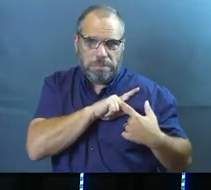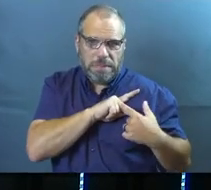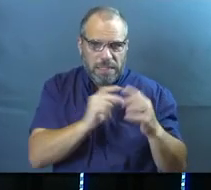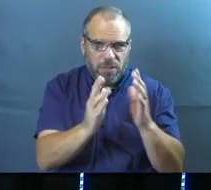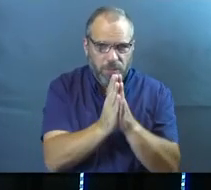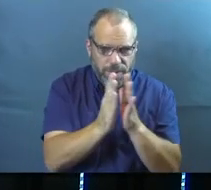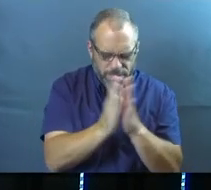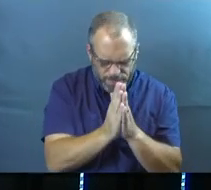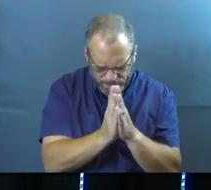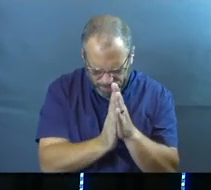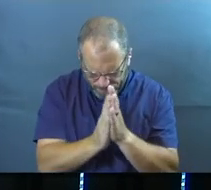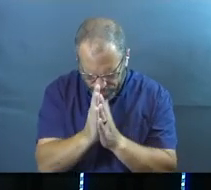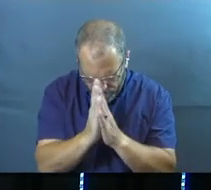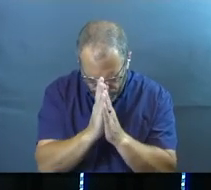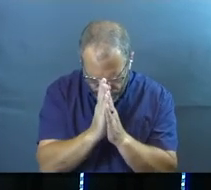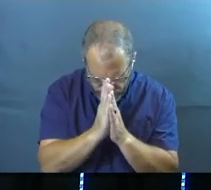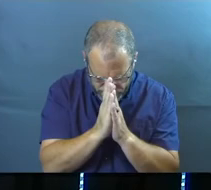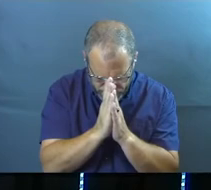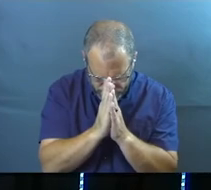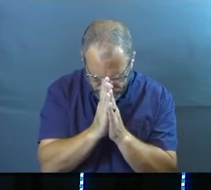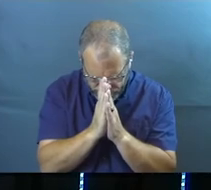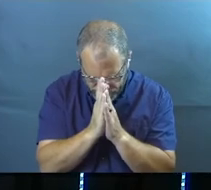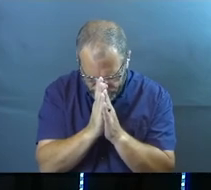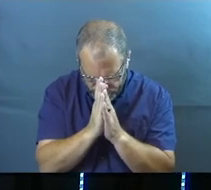Let's pray.